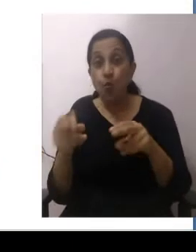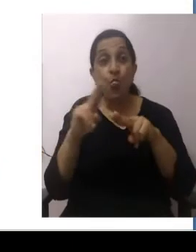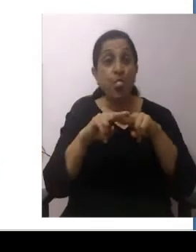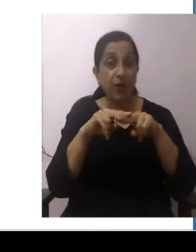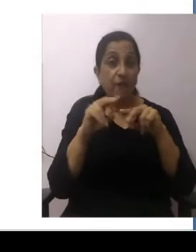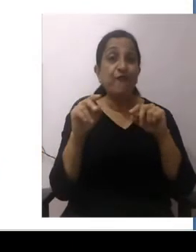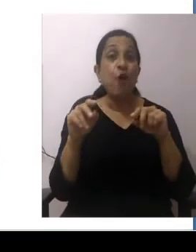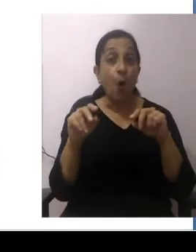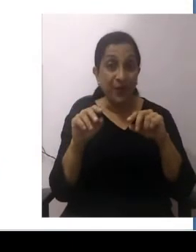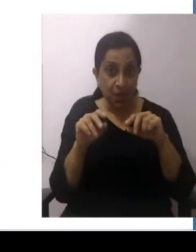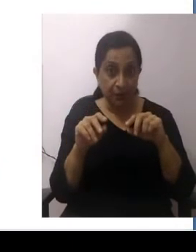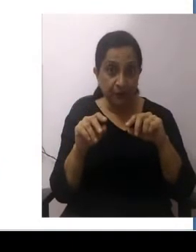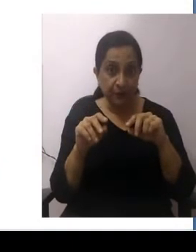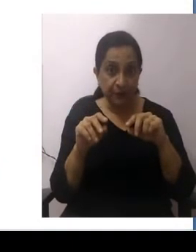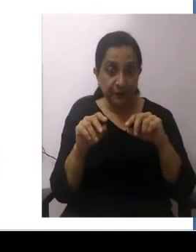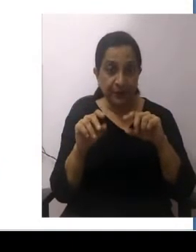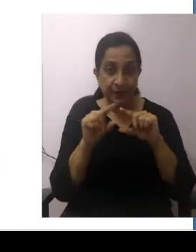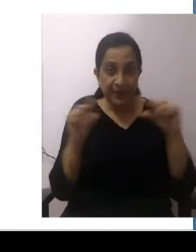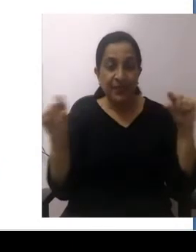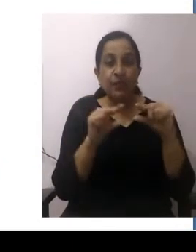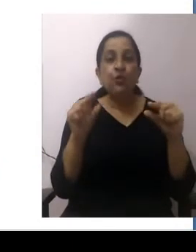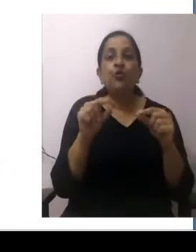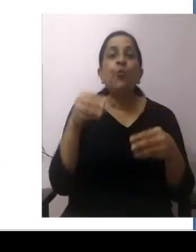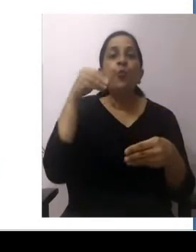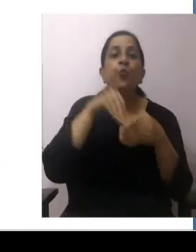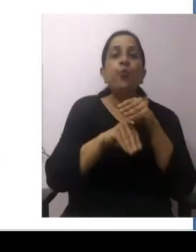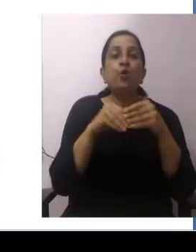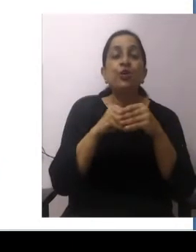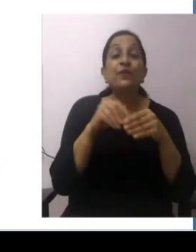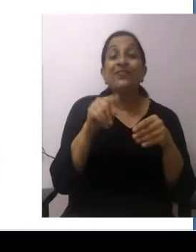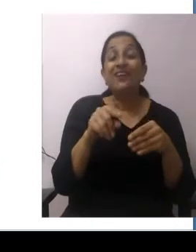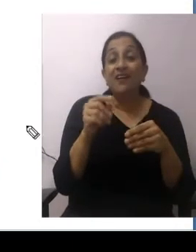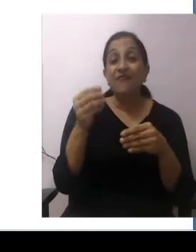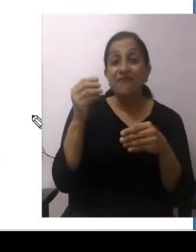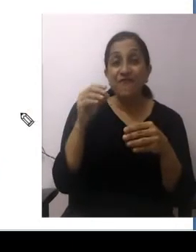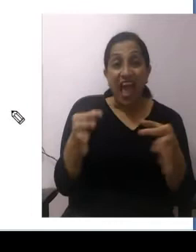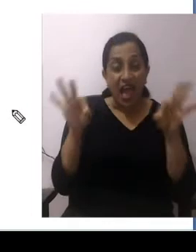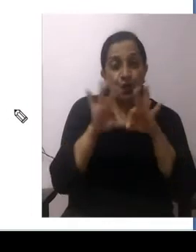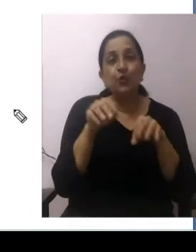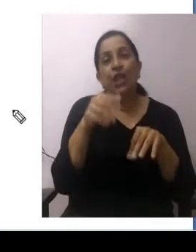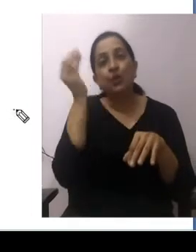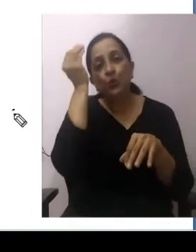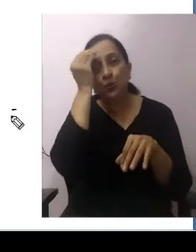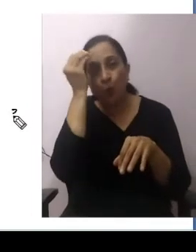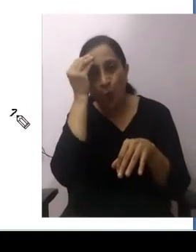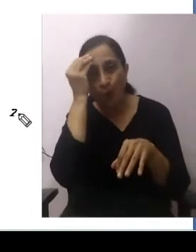plus theta, here it is coming as minus sin. Suppose it is